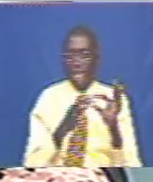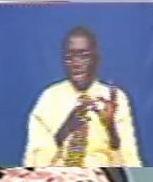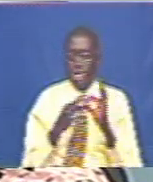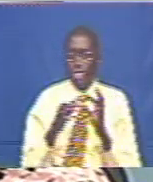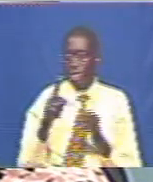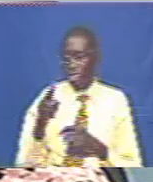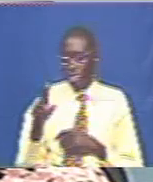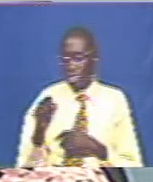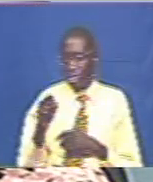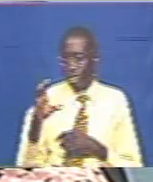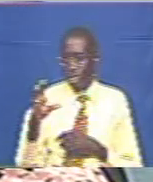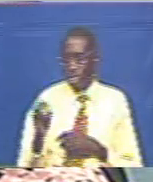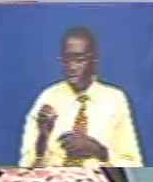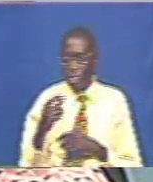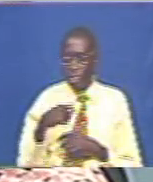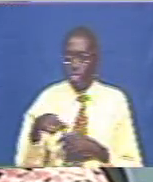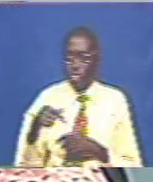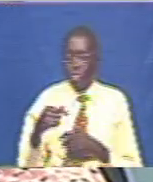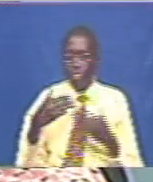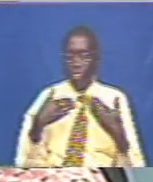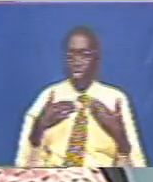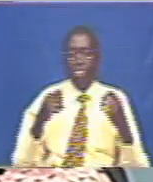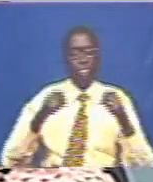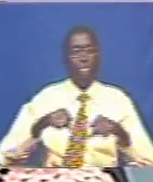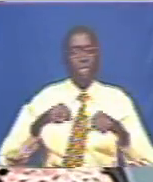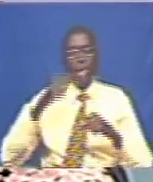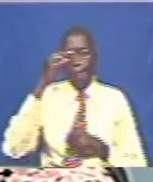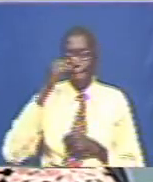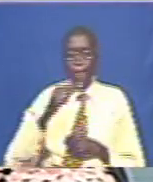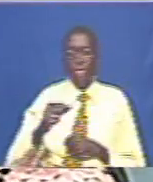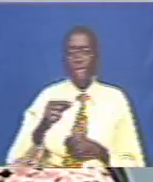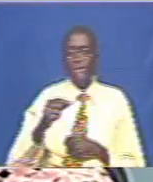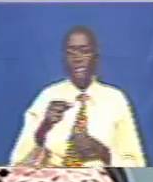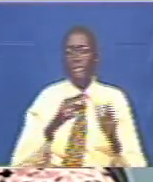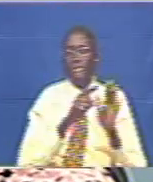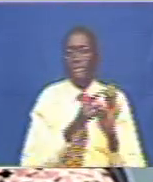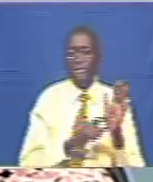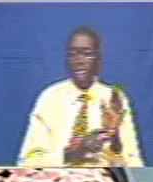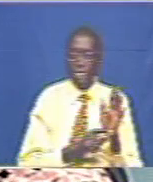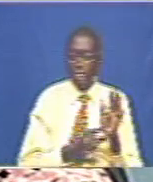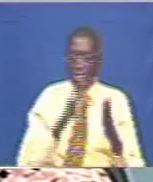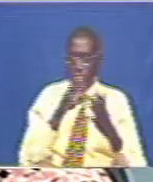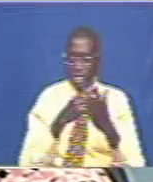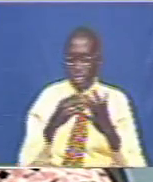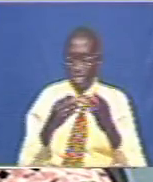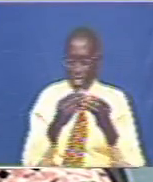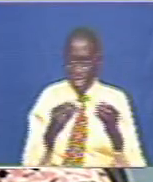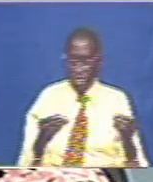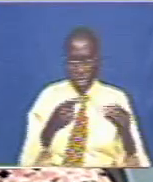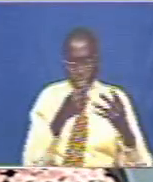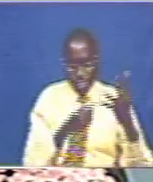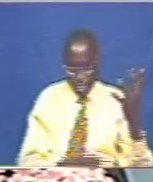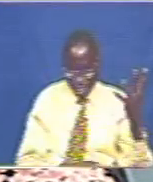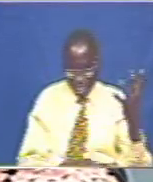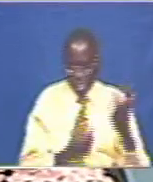we would be looking at. Can we have that enabling policy? A regulatory framework that is going to address all those things, so